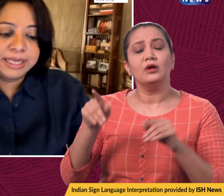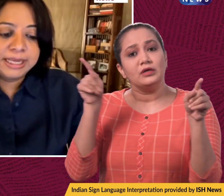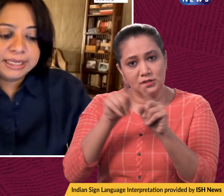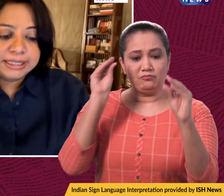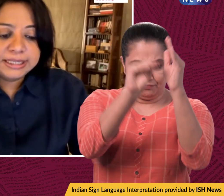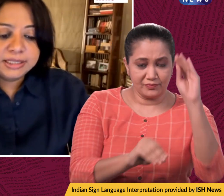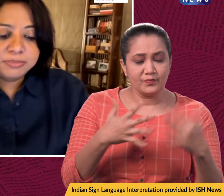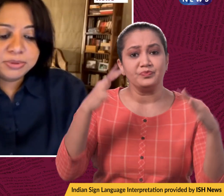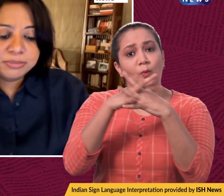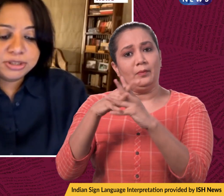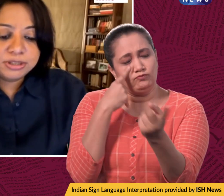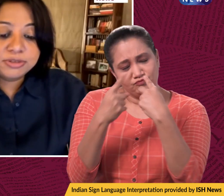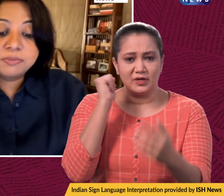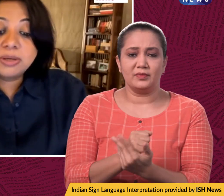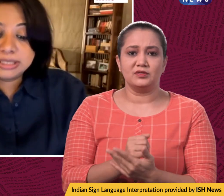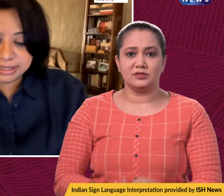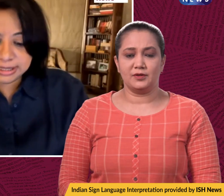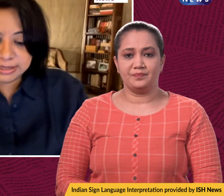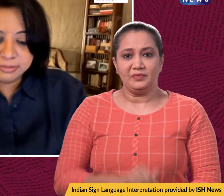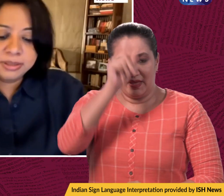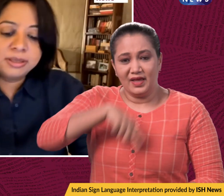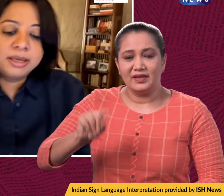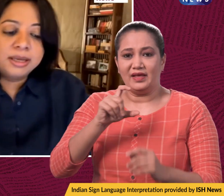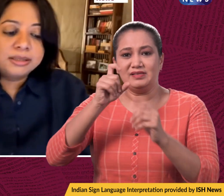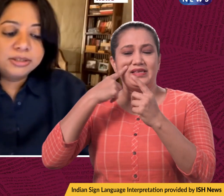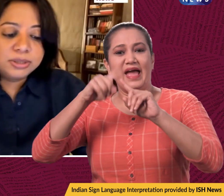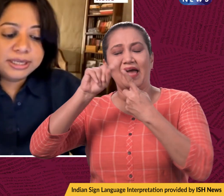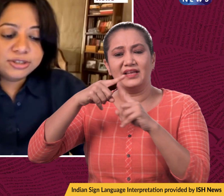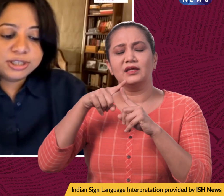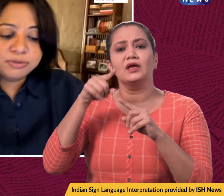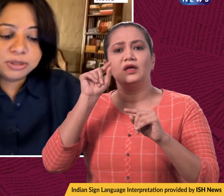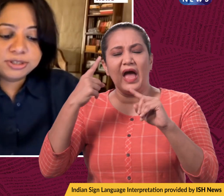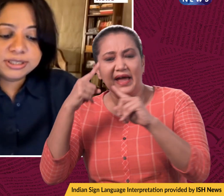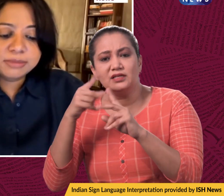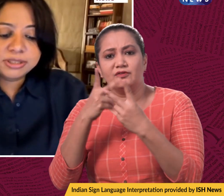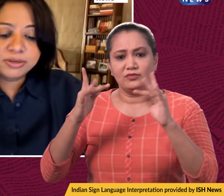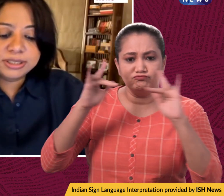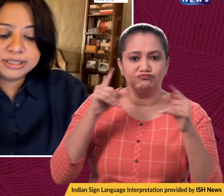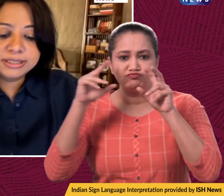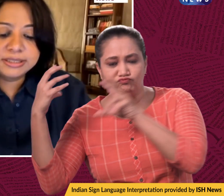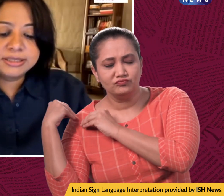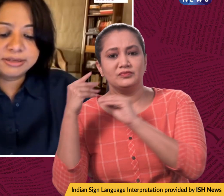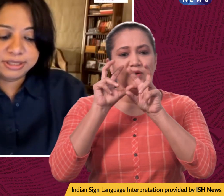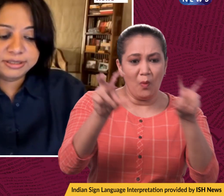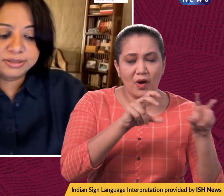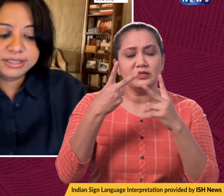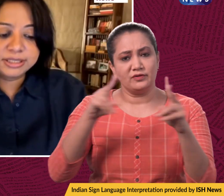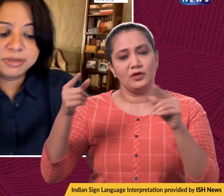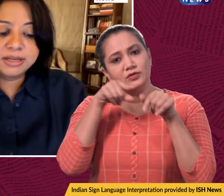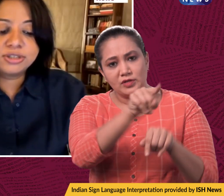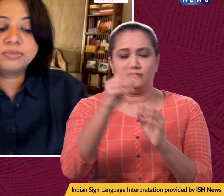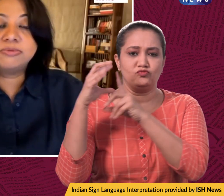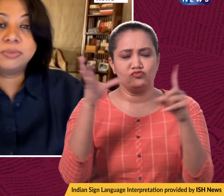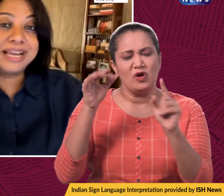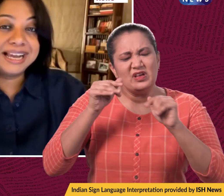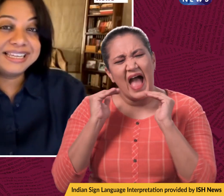women. The Indian Computer Emergency Response System, the nodal agency for monitoring cybersecurity incidents and related threats, has